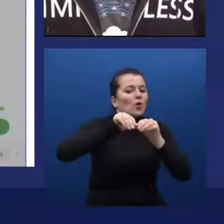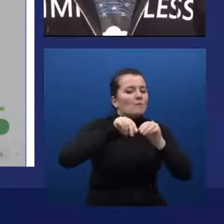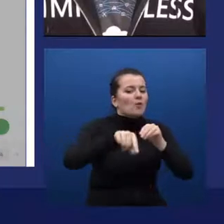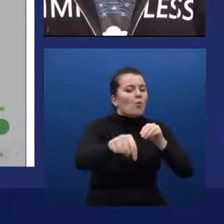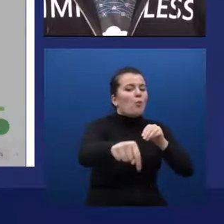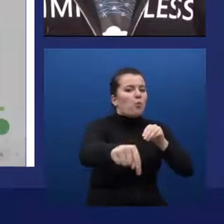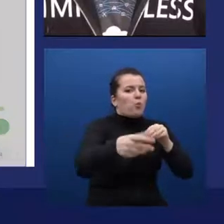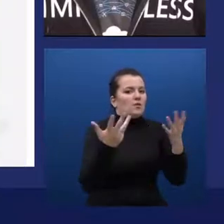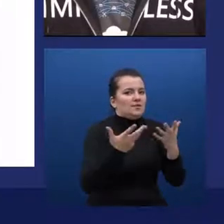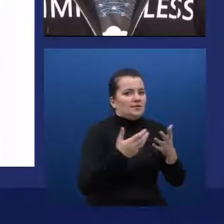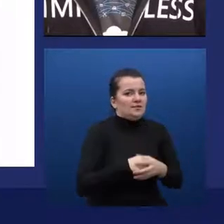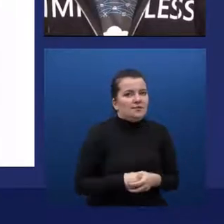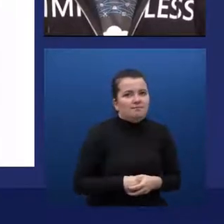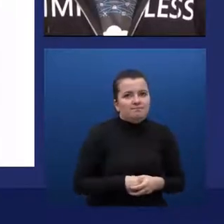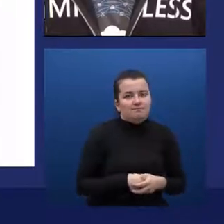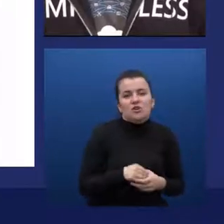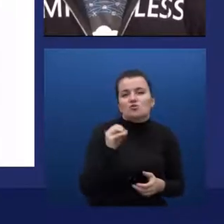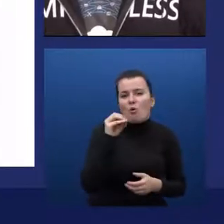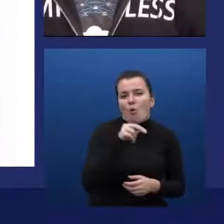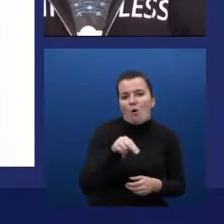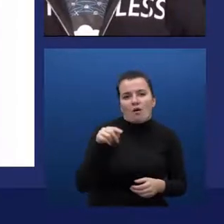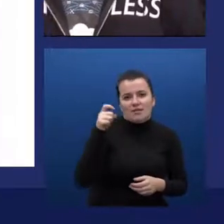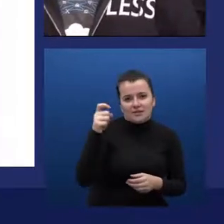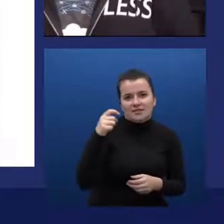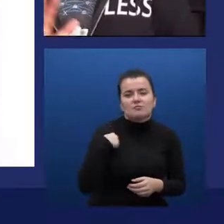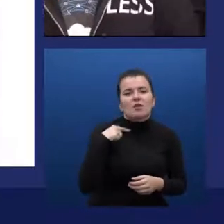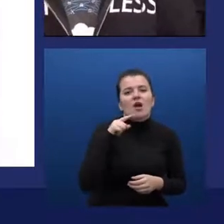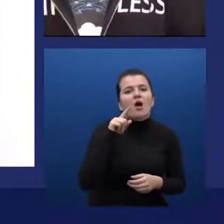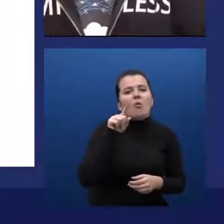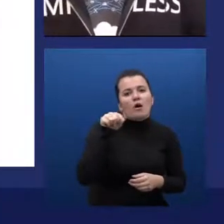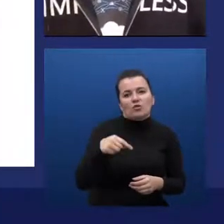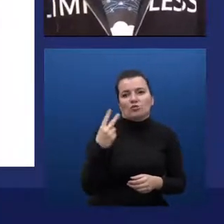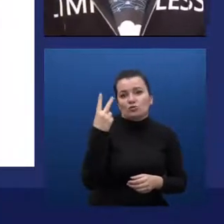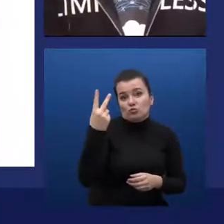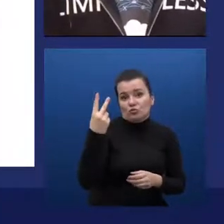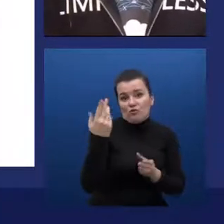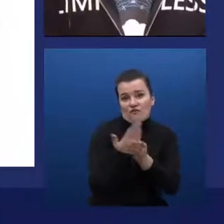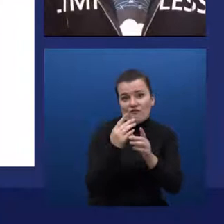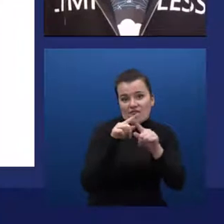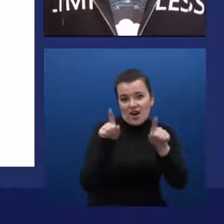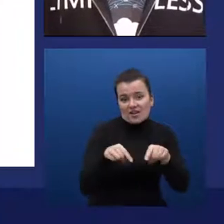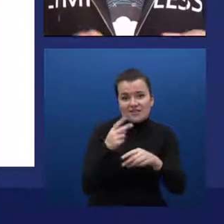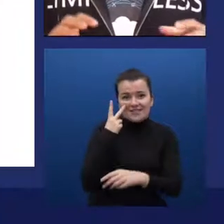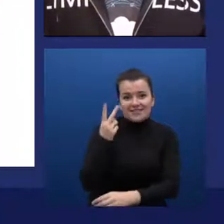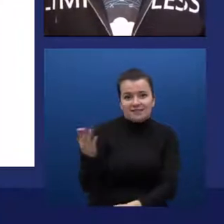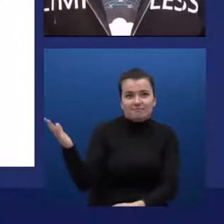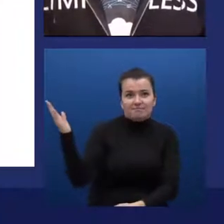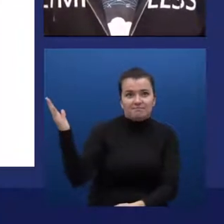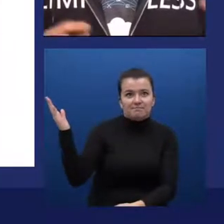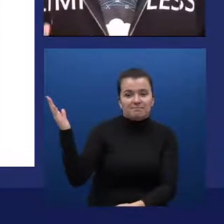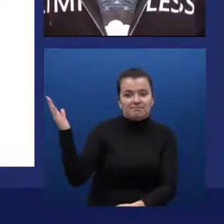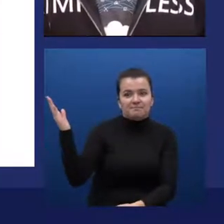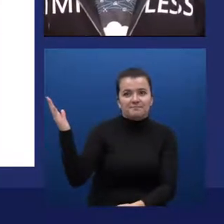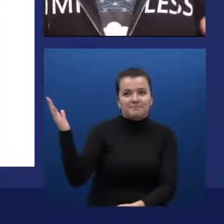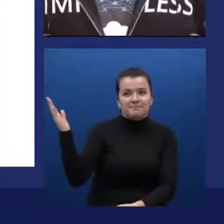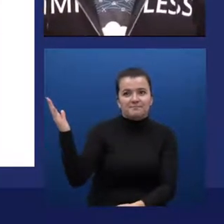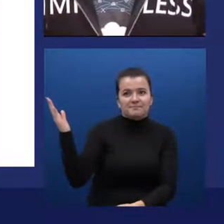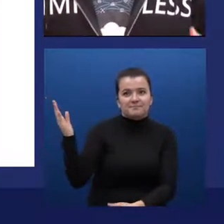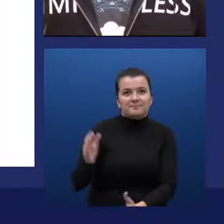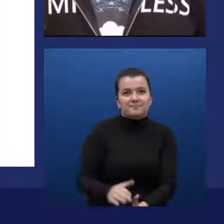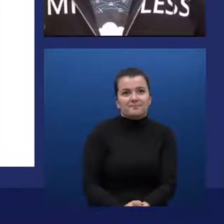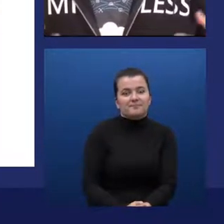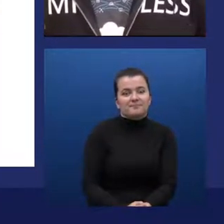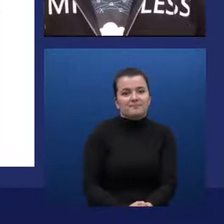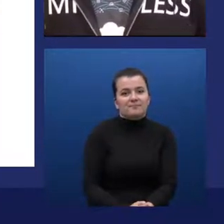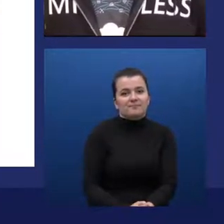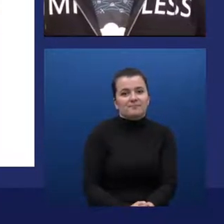So in exporting it in as an Onyx 1.2 file, we bring up our Unity environment. So again, taking the same